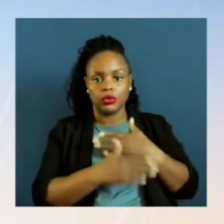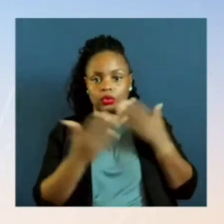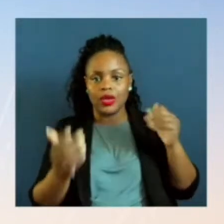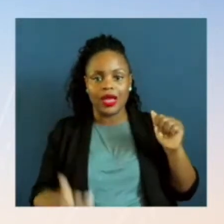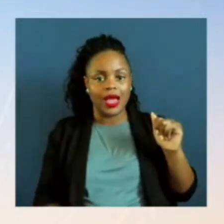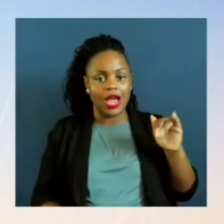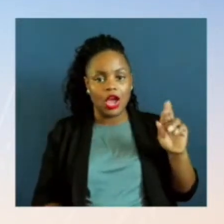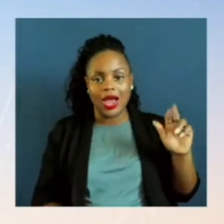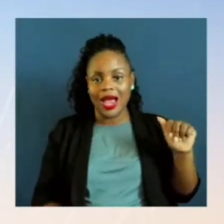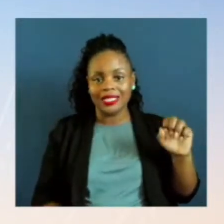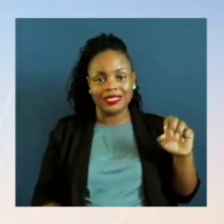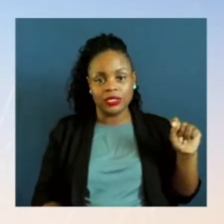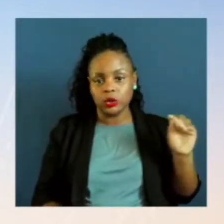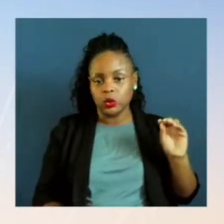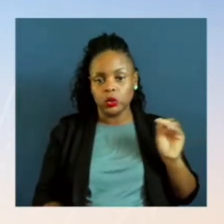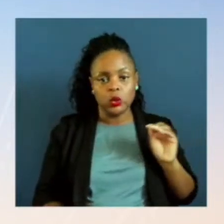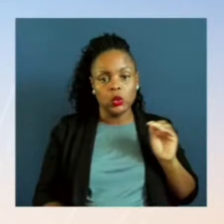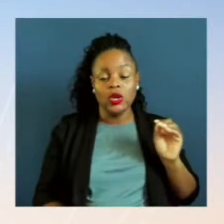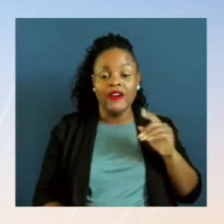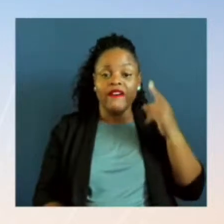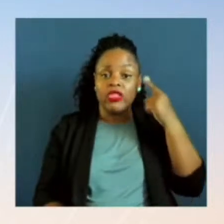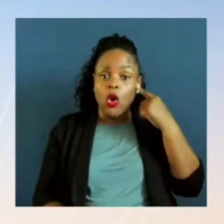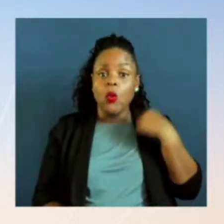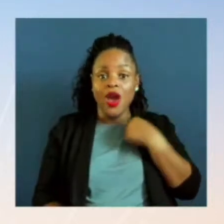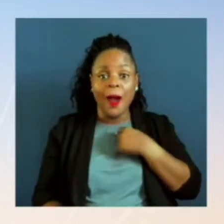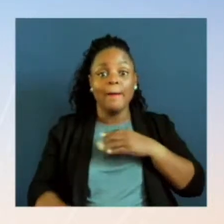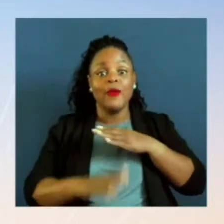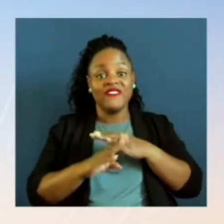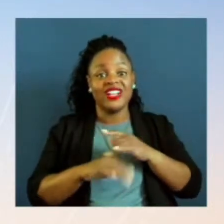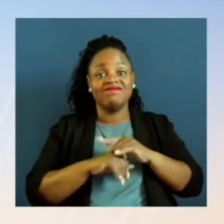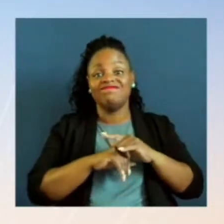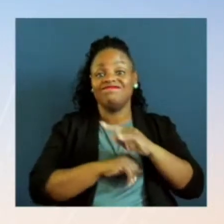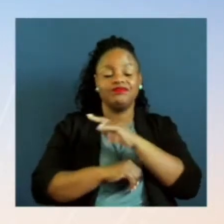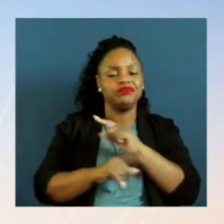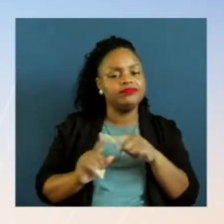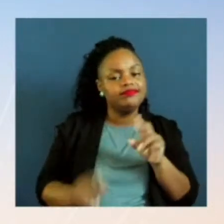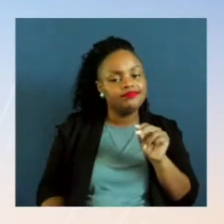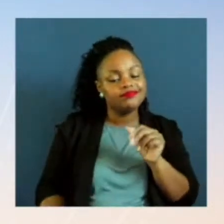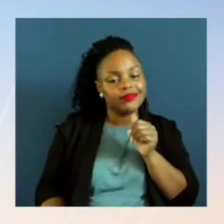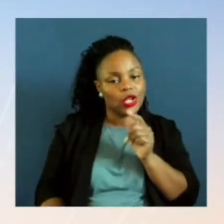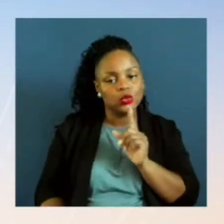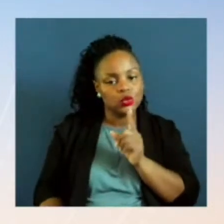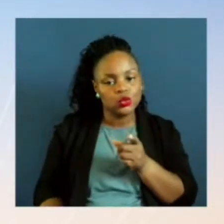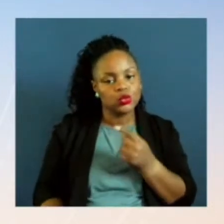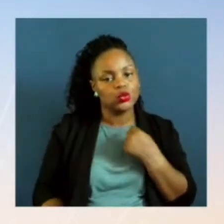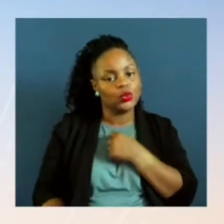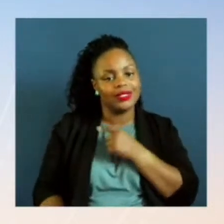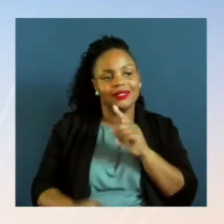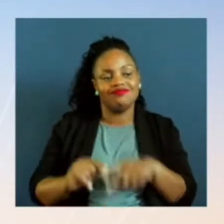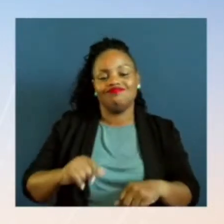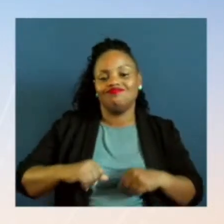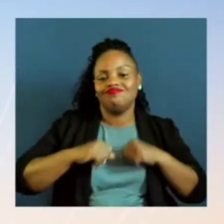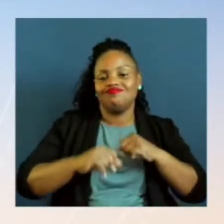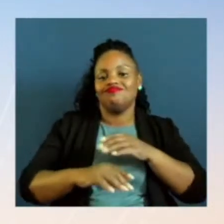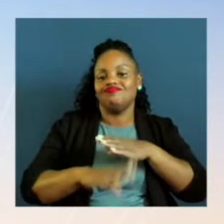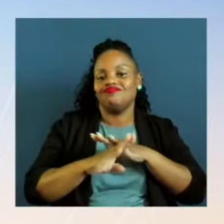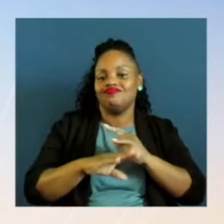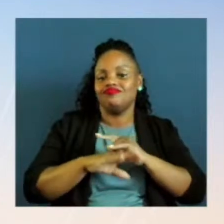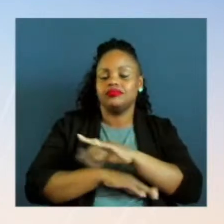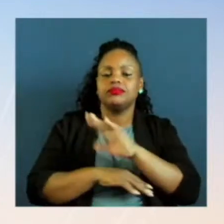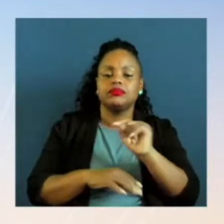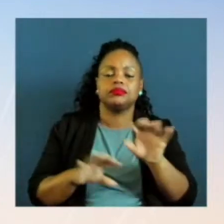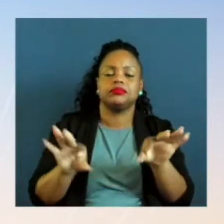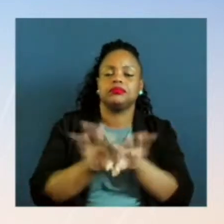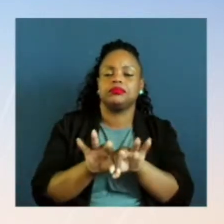not accurate. We couldn't prevent a charter flight from taking off. But what is important for people to understand is where we have